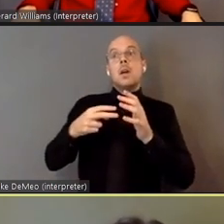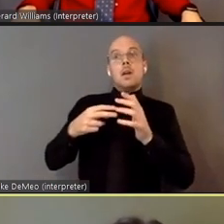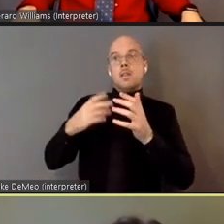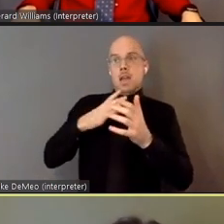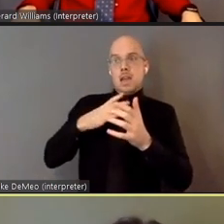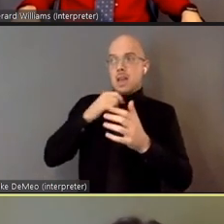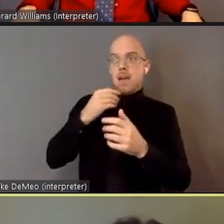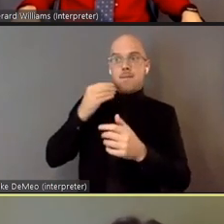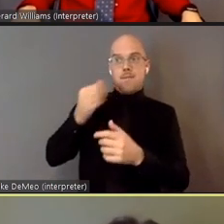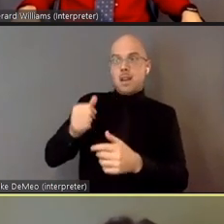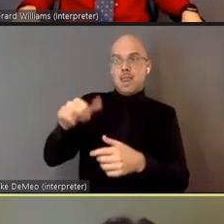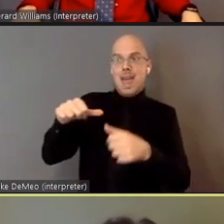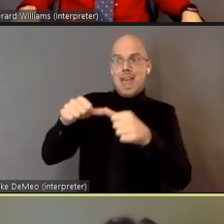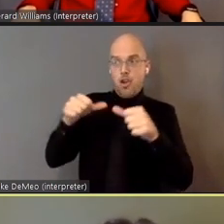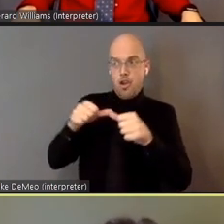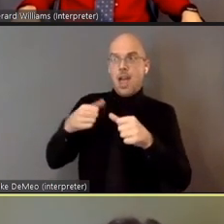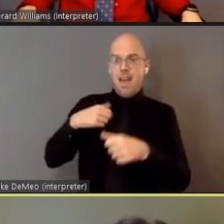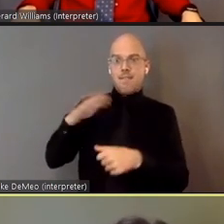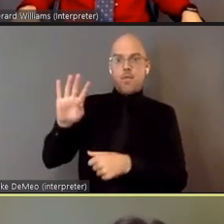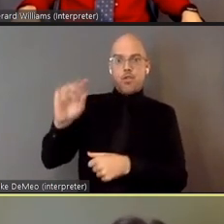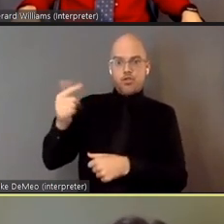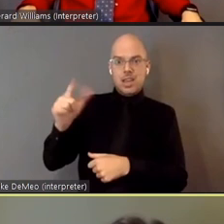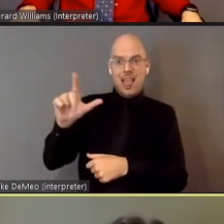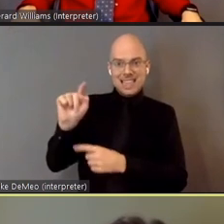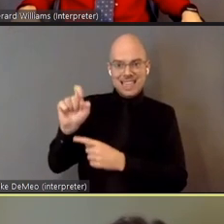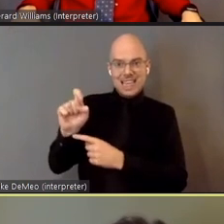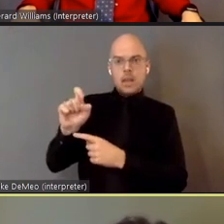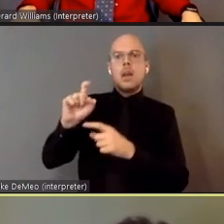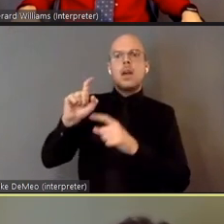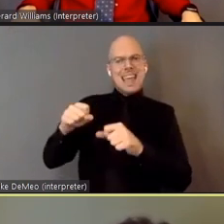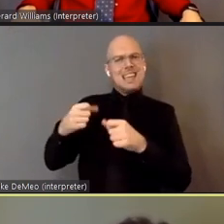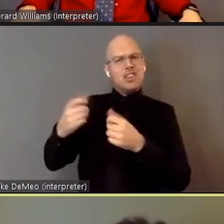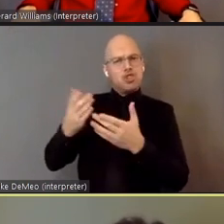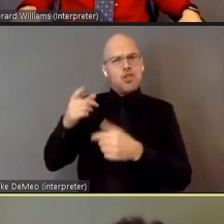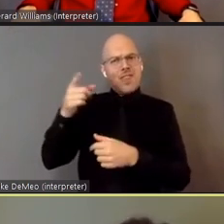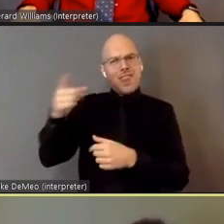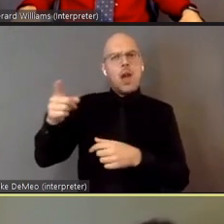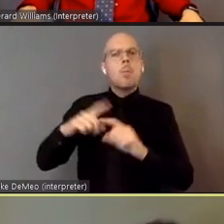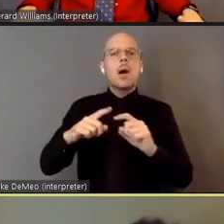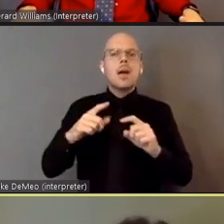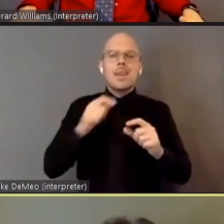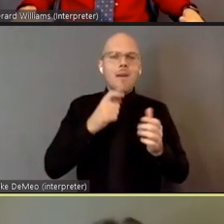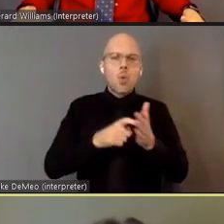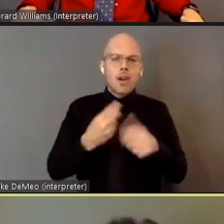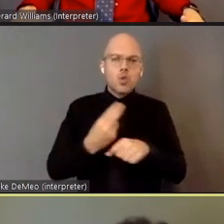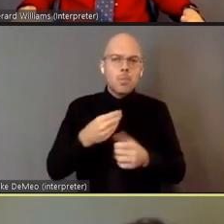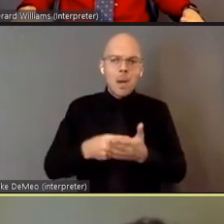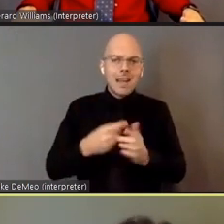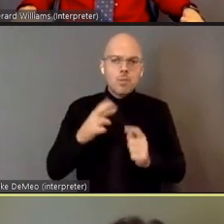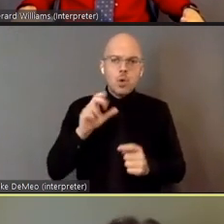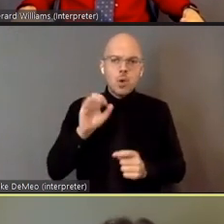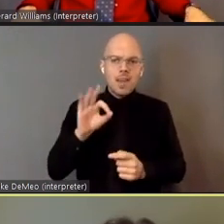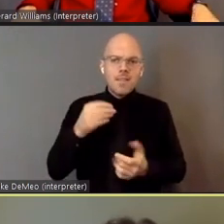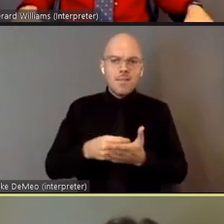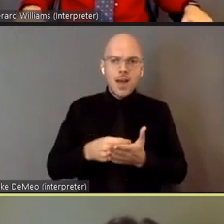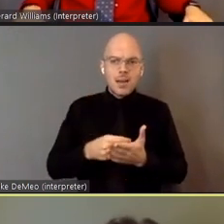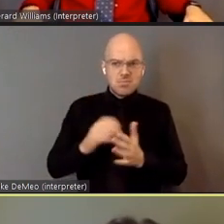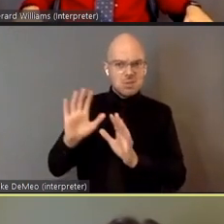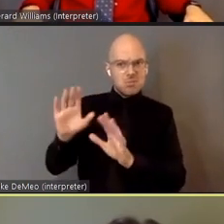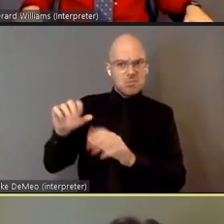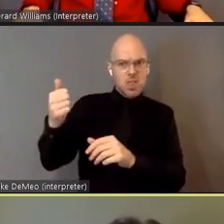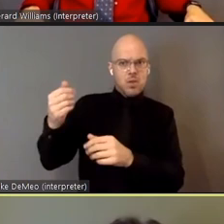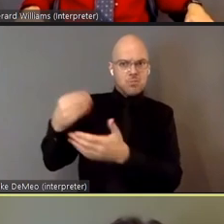an area that can be served commercially and doesn't need USF funding? And so we're weighing different